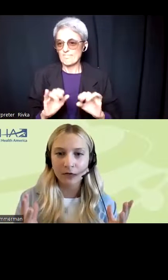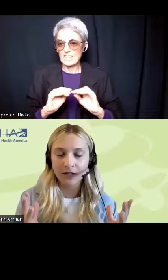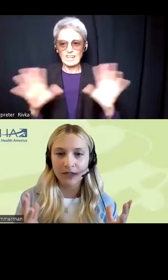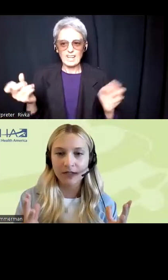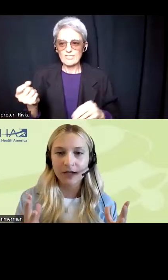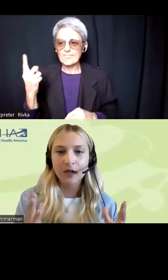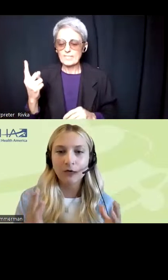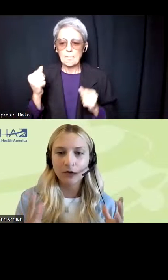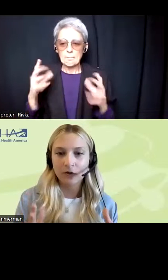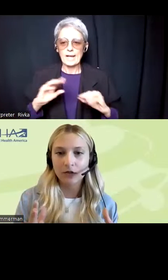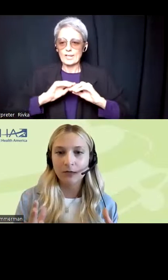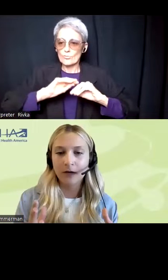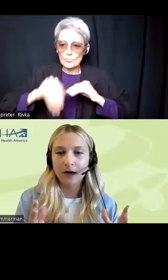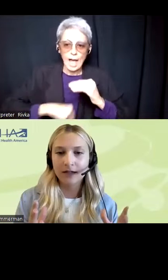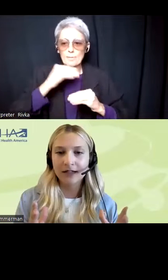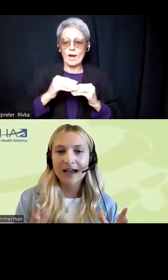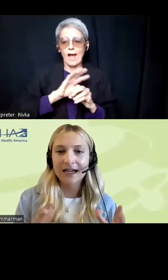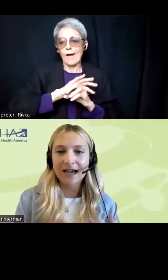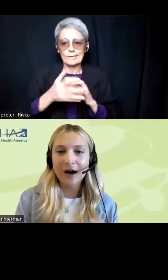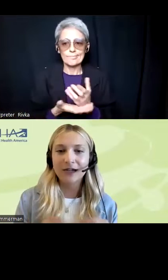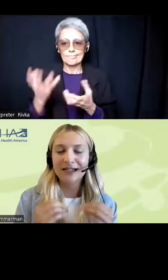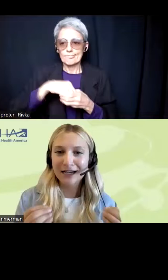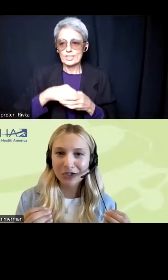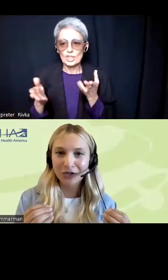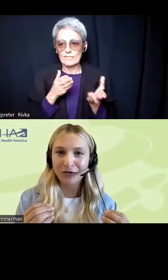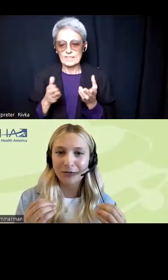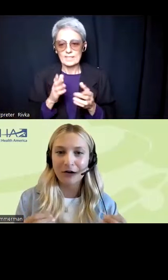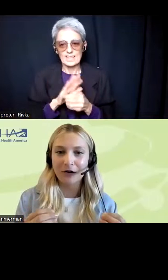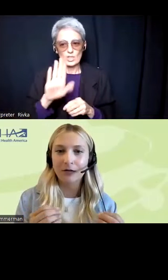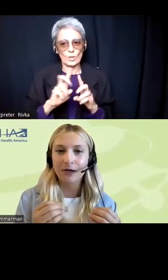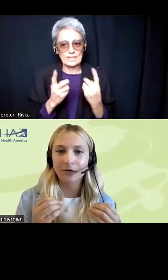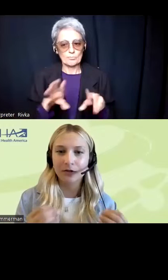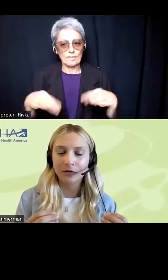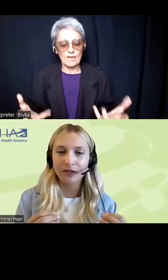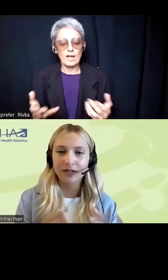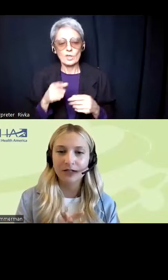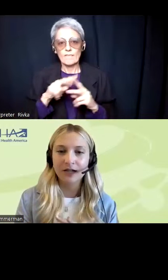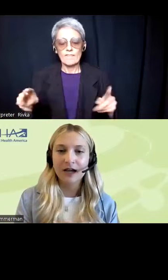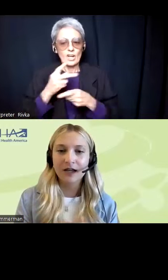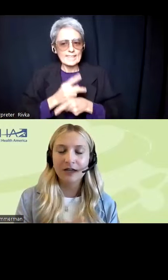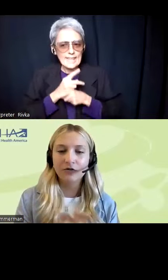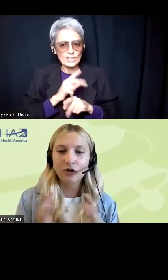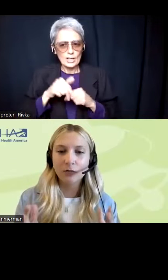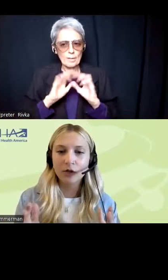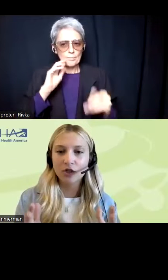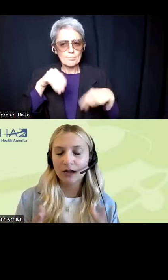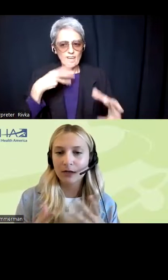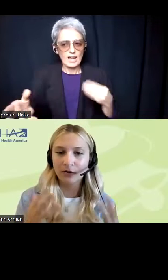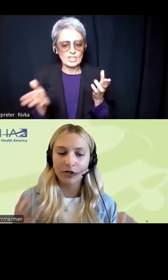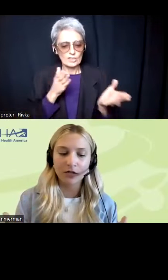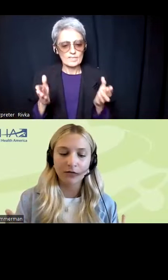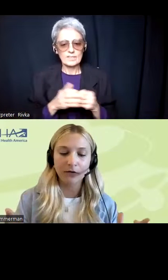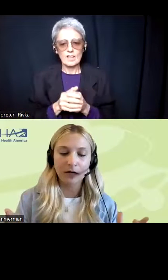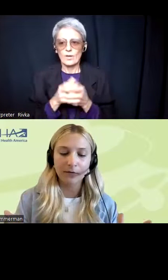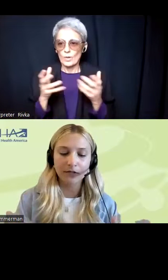wraparound services your district provides and how intentional you are about those services. I think there's so much that can be